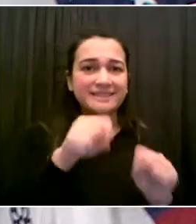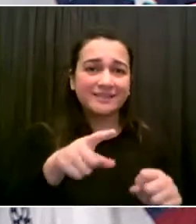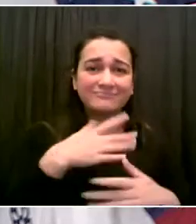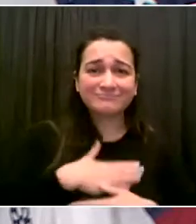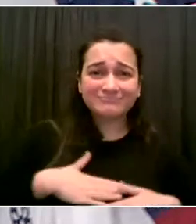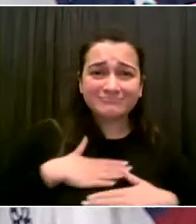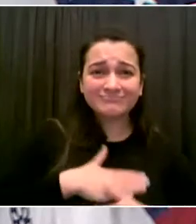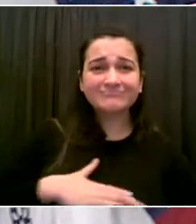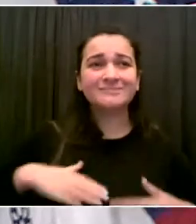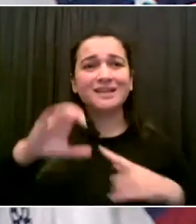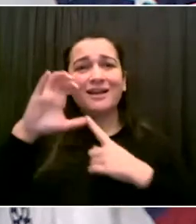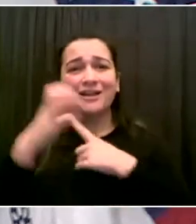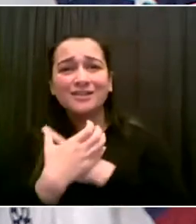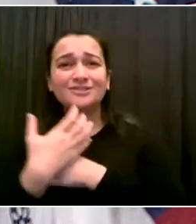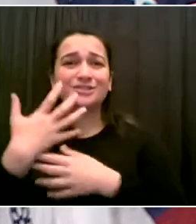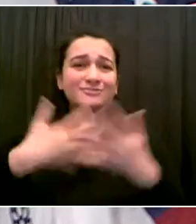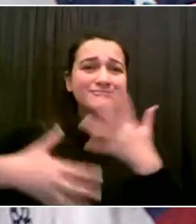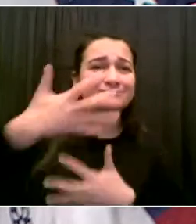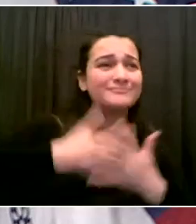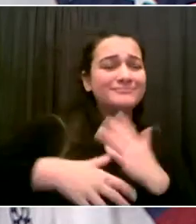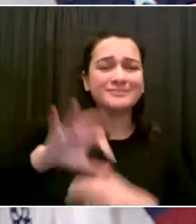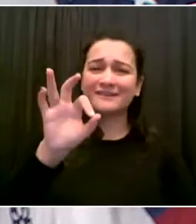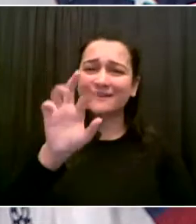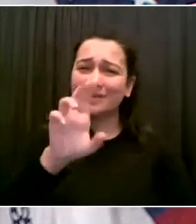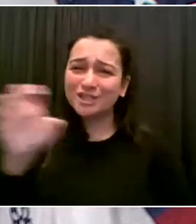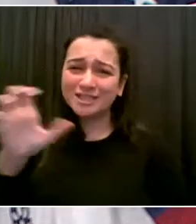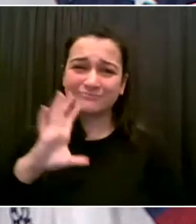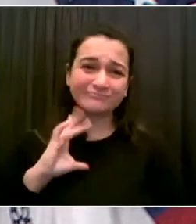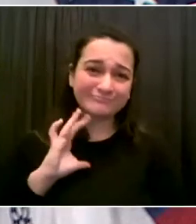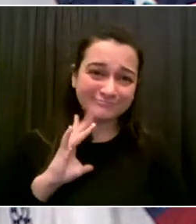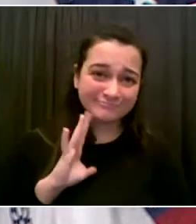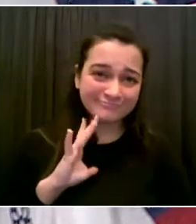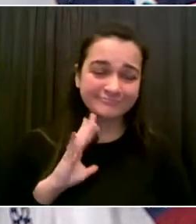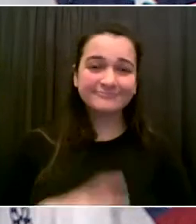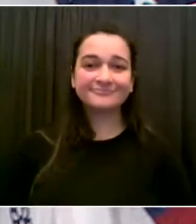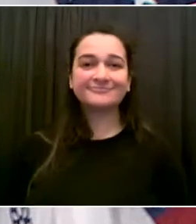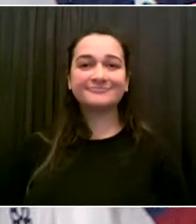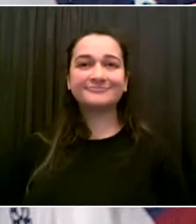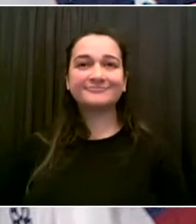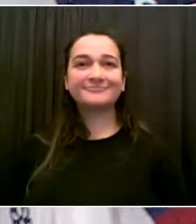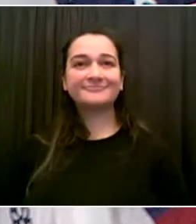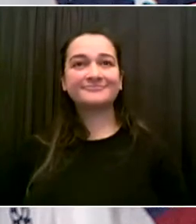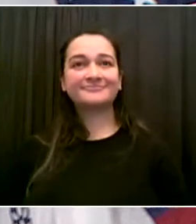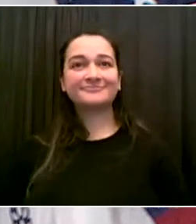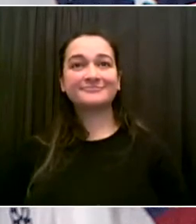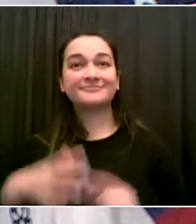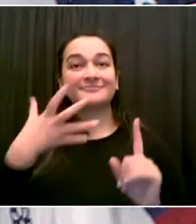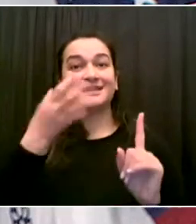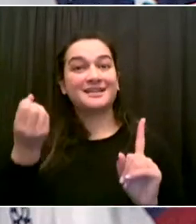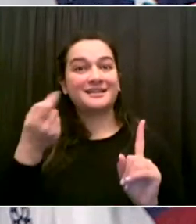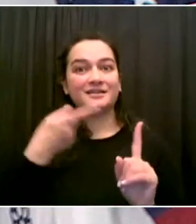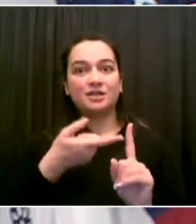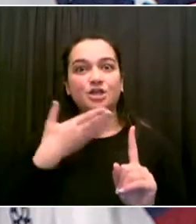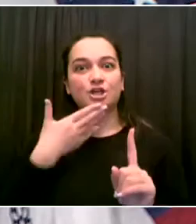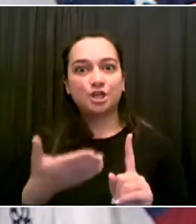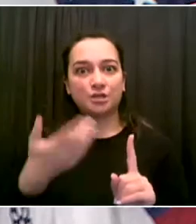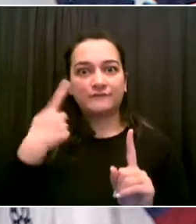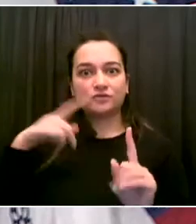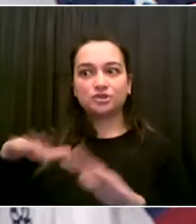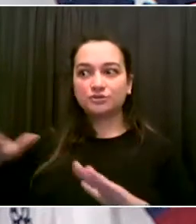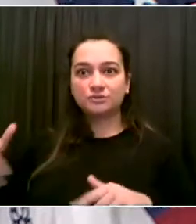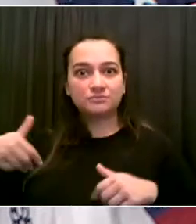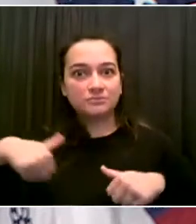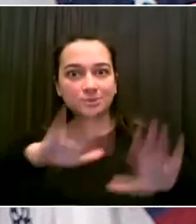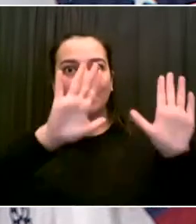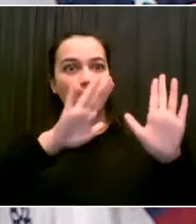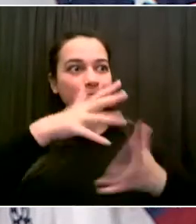Substantial hours, especially for younger kids that parents need. This hopefully will take a lot of stress out of parents' lives, just